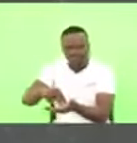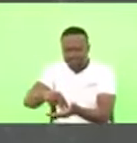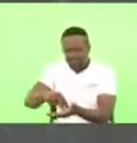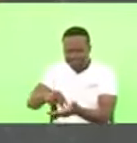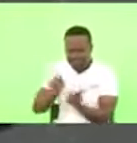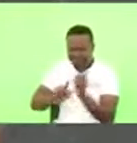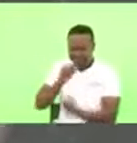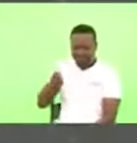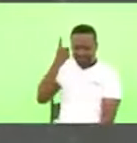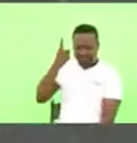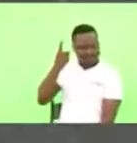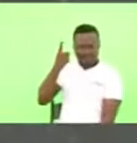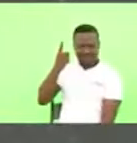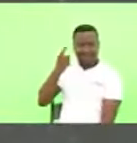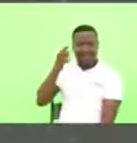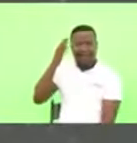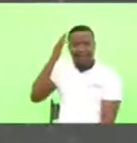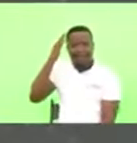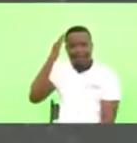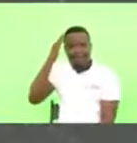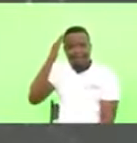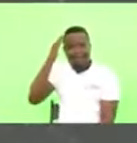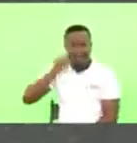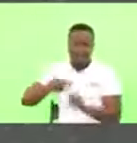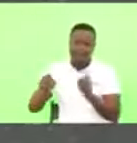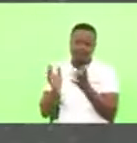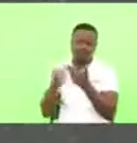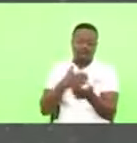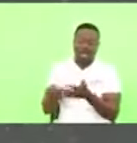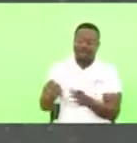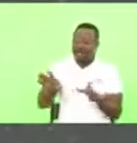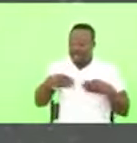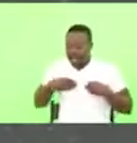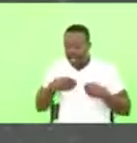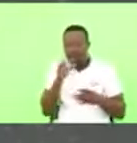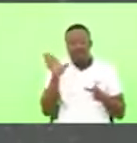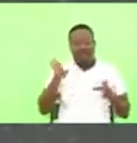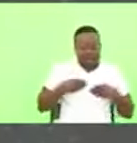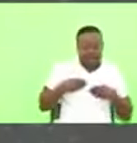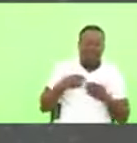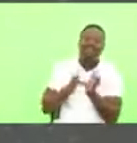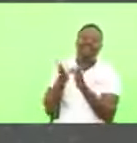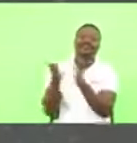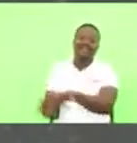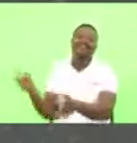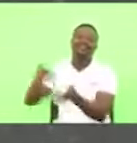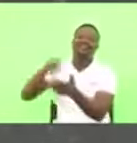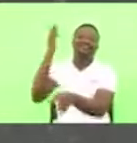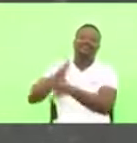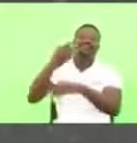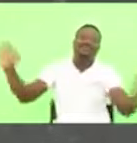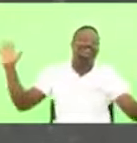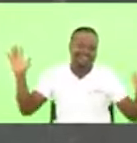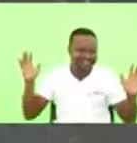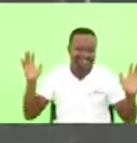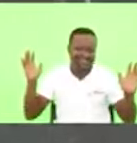can't take it. But you see, whether they like it or not, Jesus rose from the